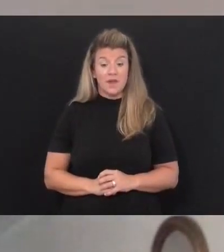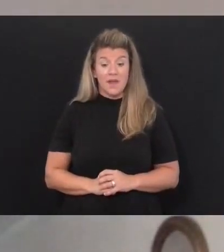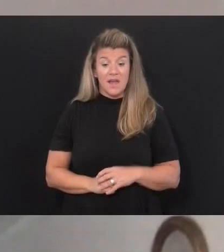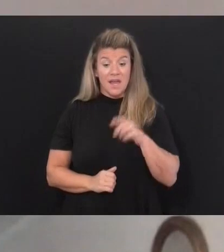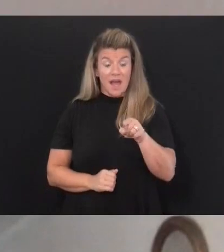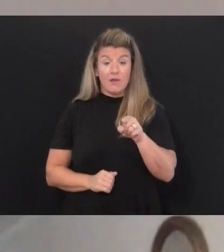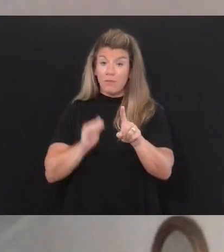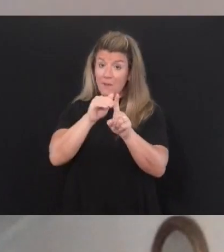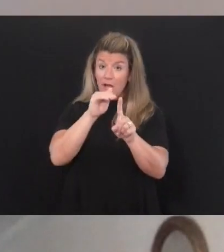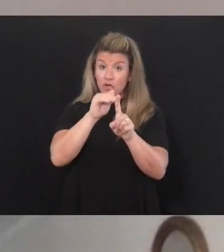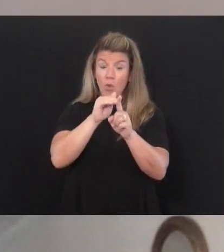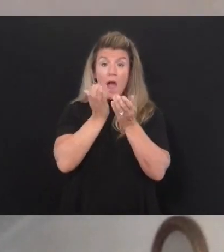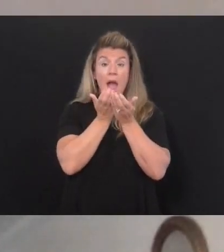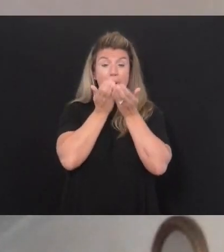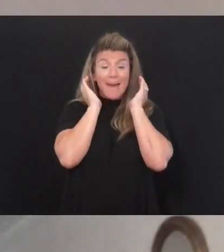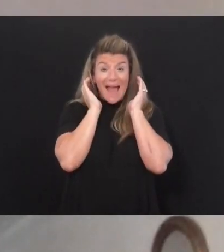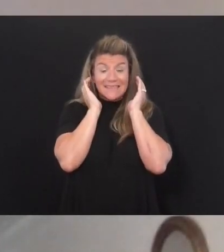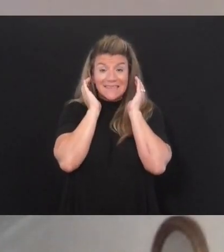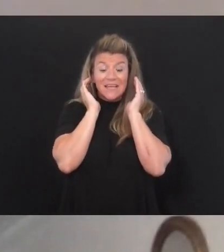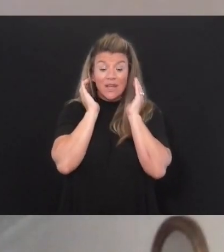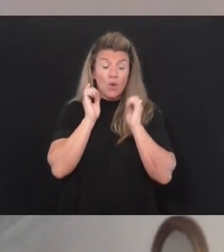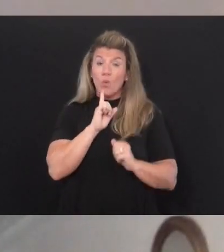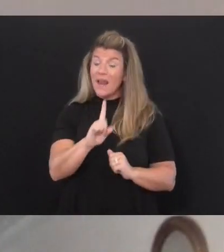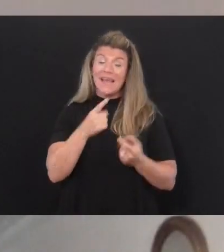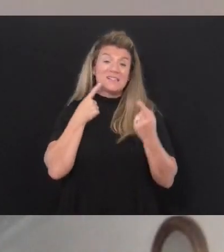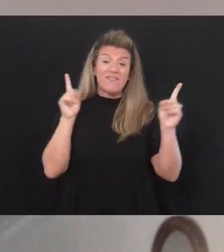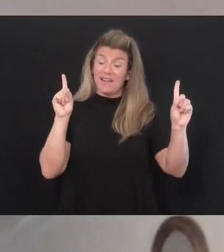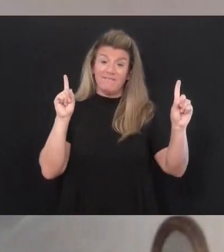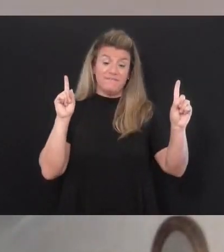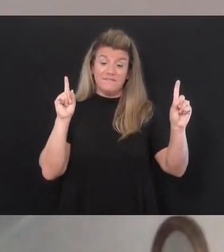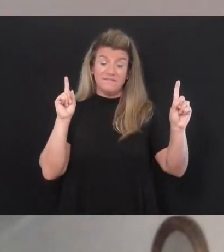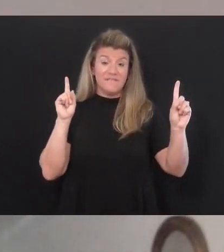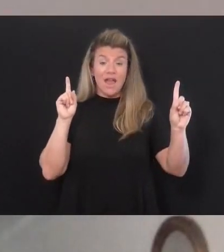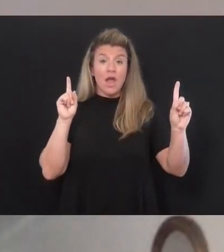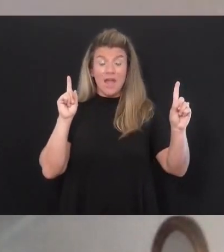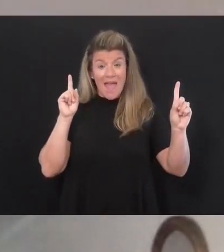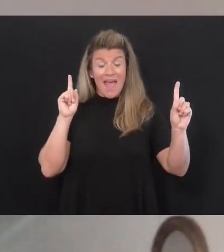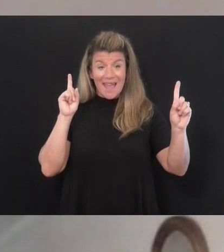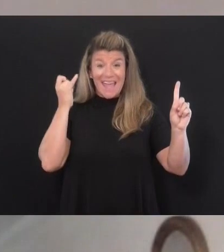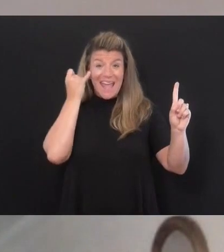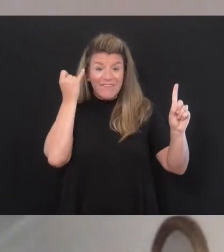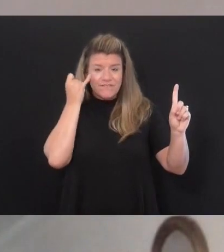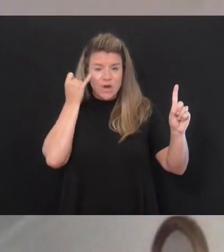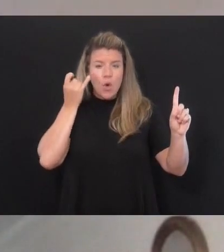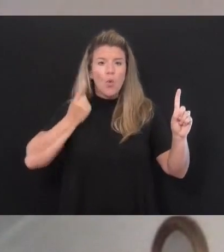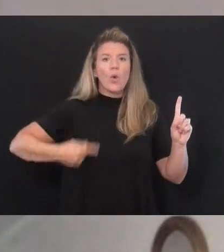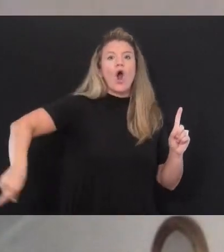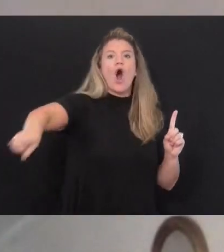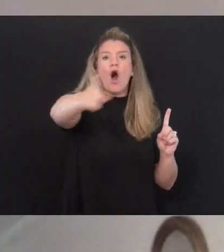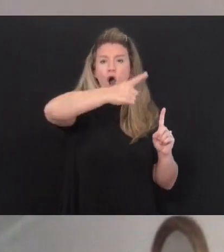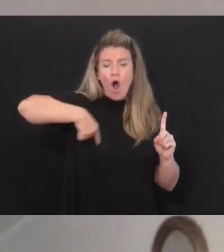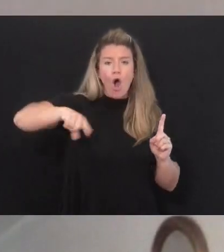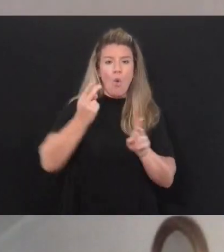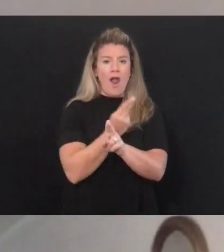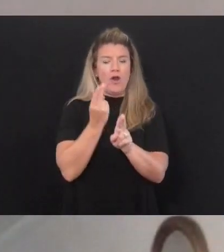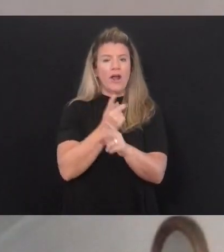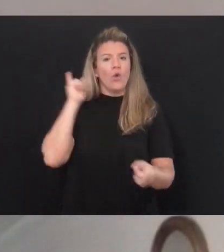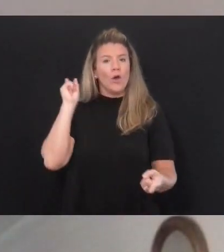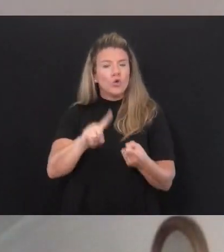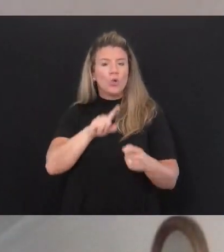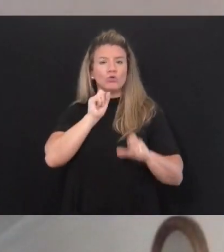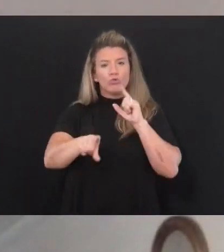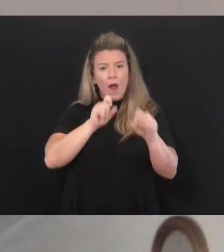that big bulge in the top chart and everything of recovered cases to active cases. And the bulge was going